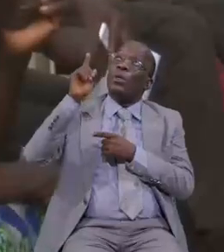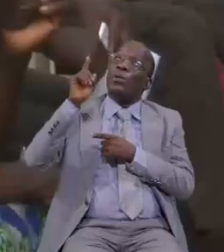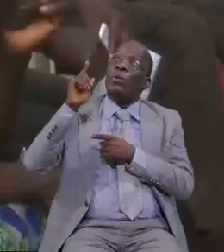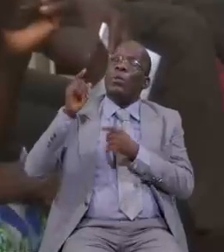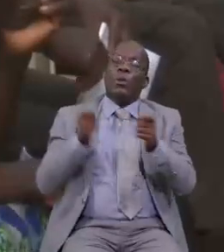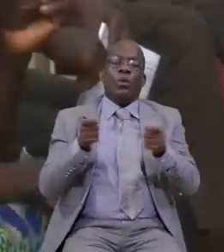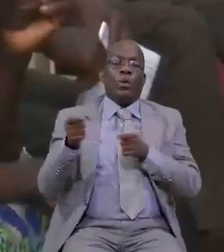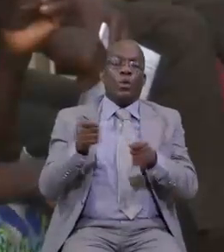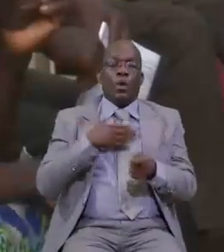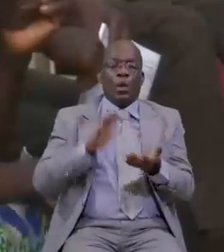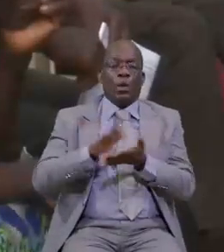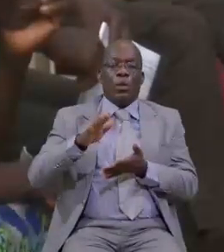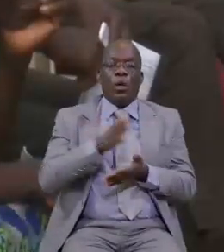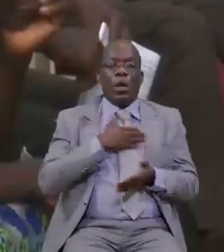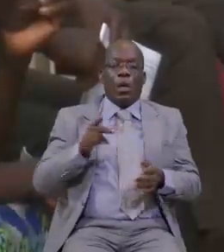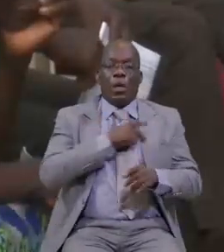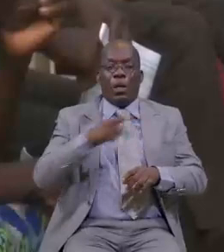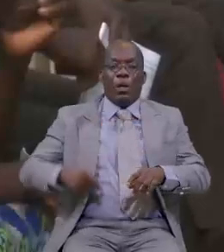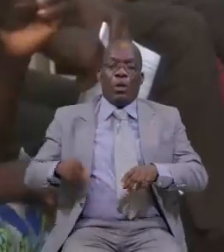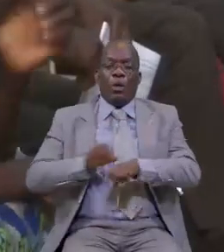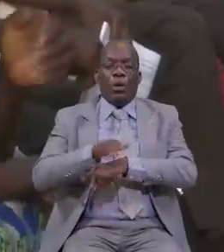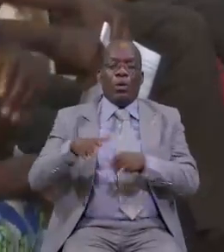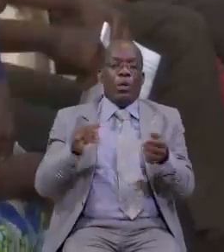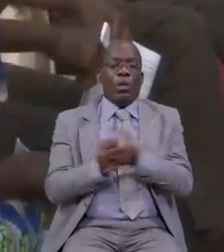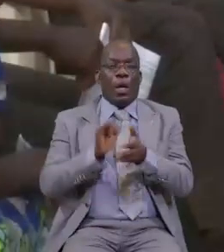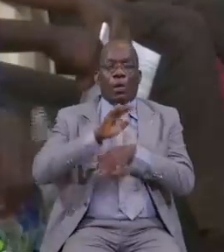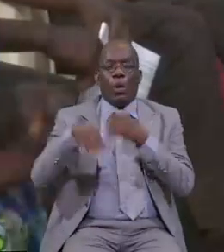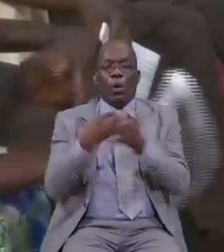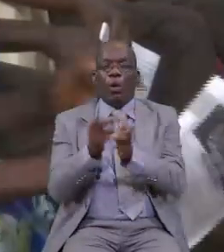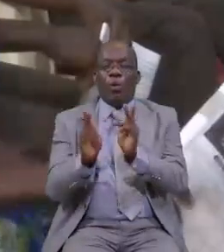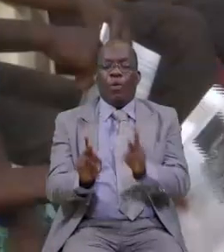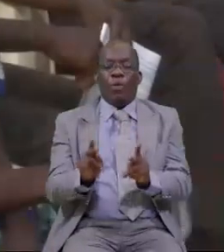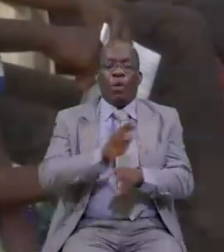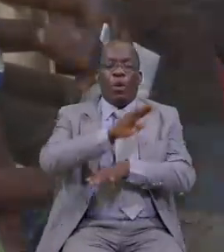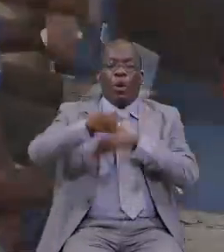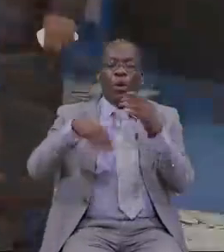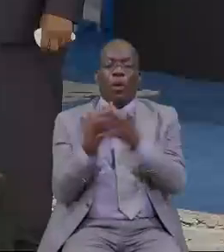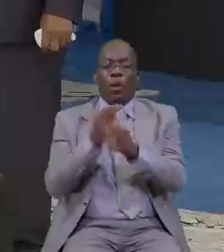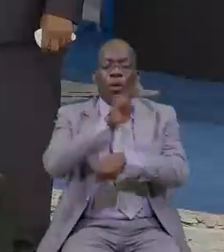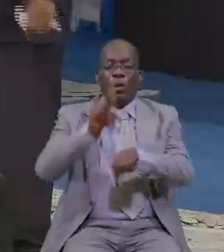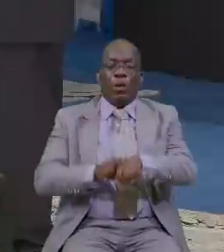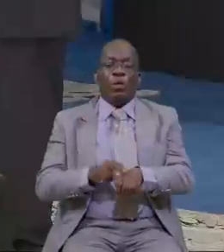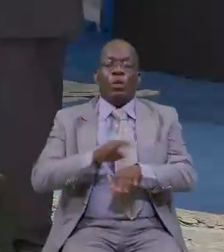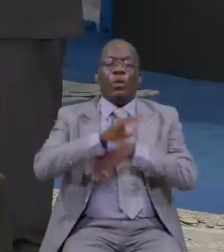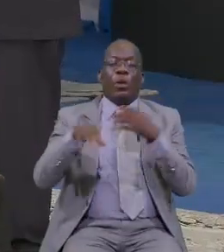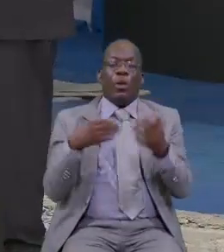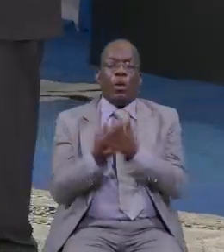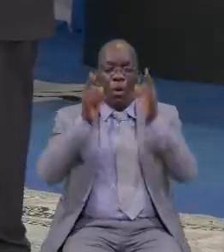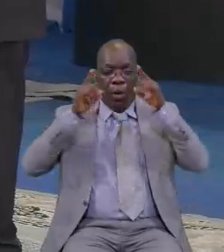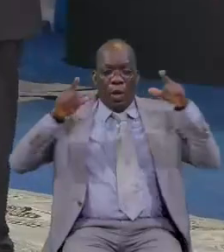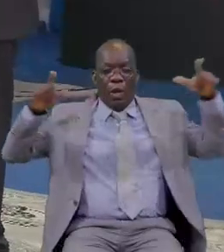a kingdom, that all people, all nations, all languages